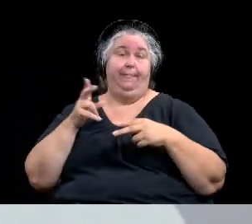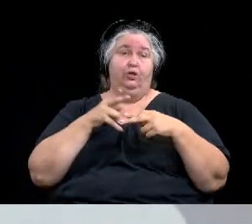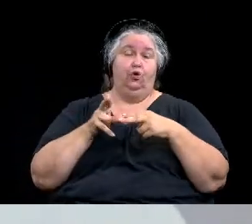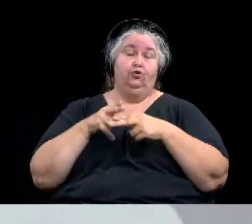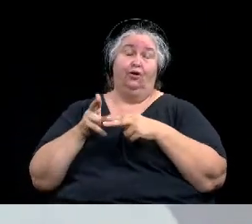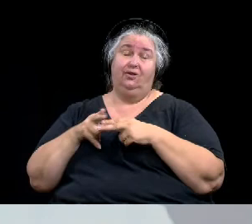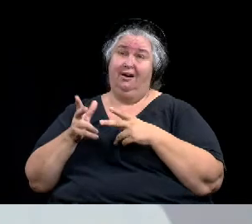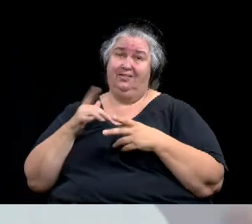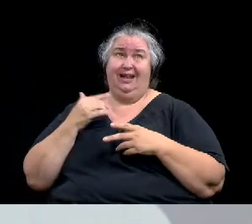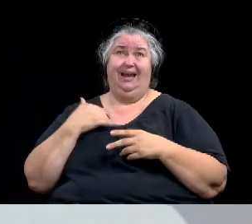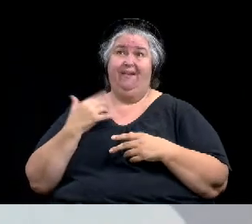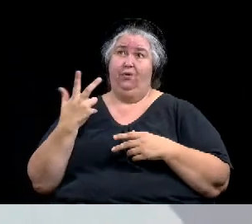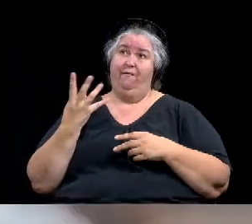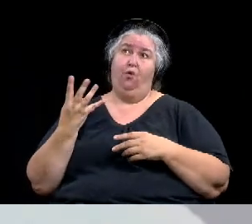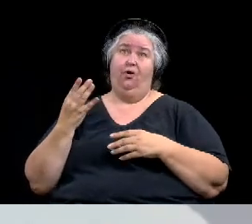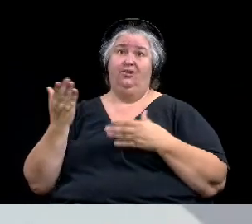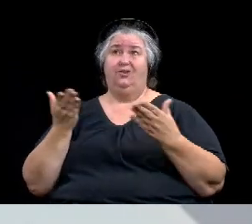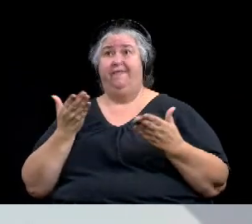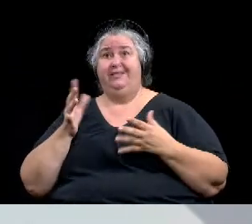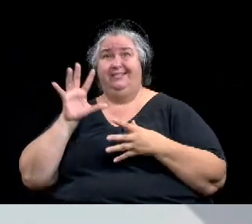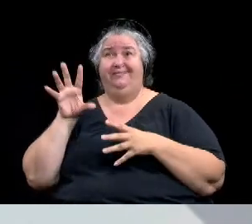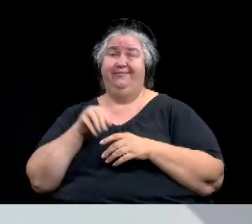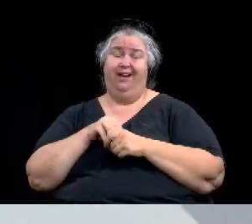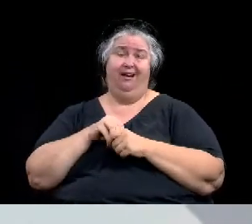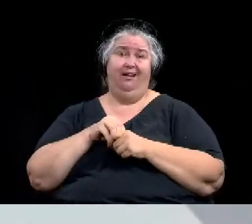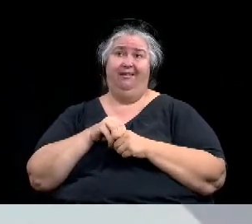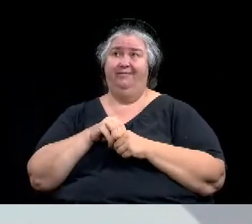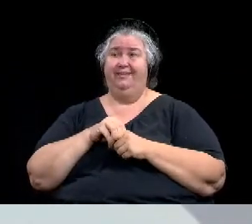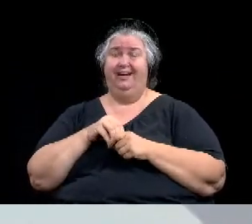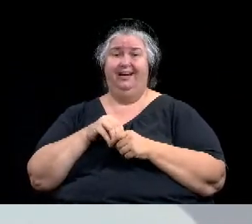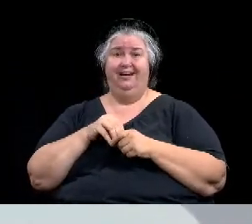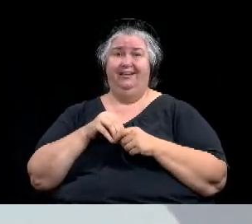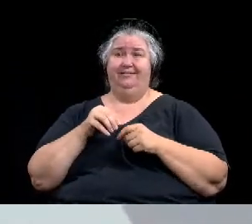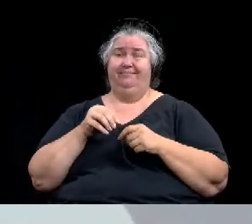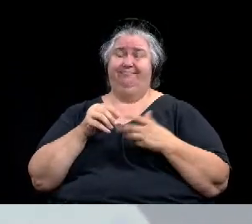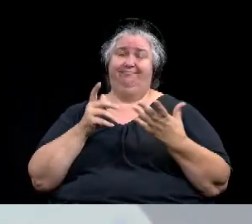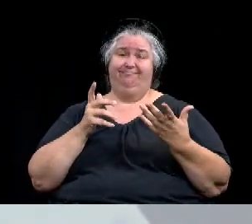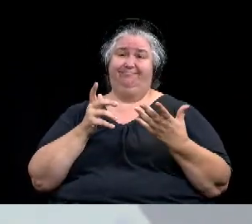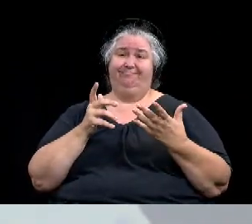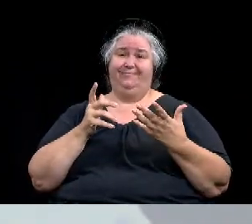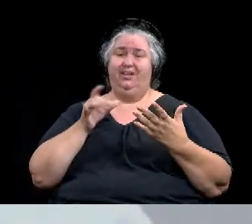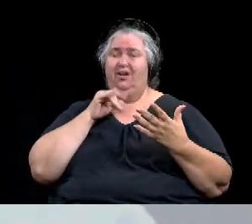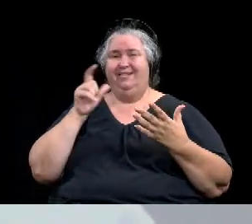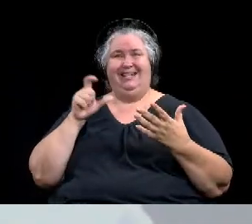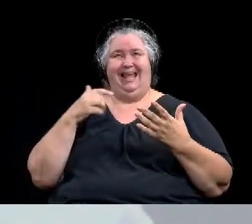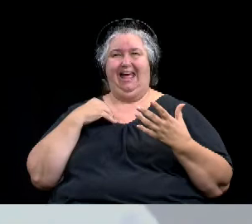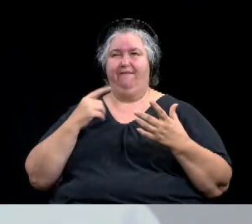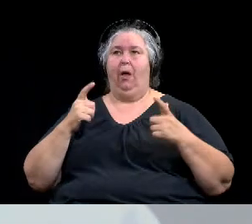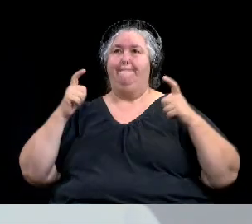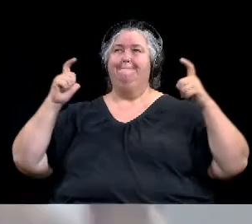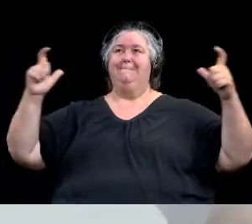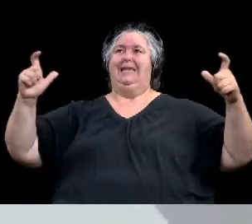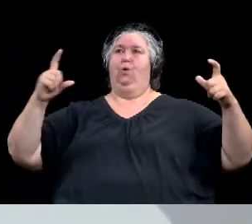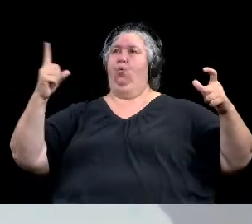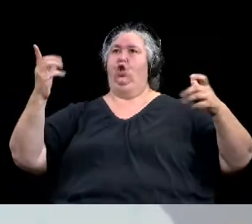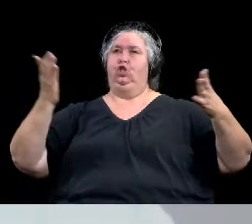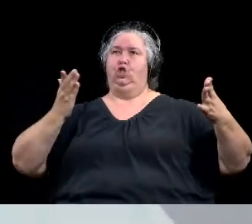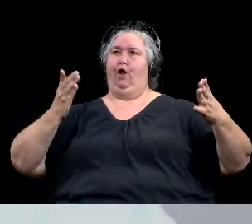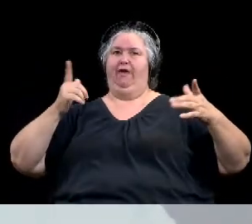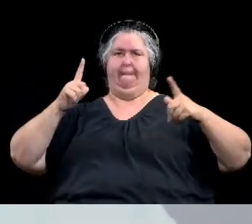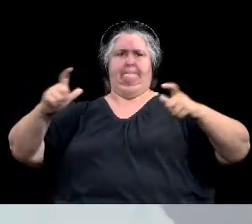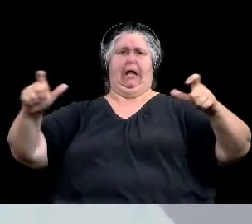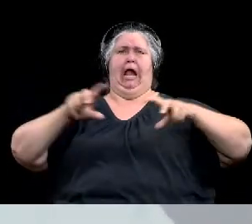that I can have 3 or 4 services. So I don't have all the same, big number of people in one auditorium at the same time. So I think